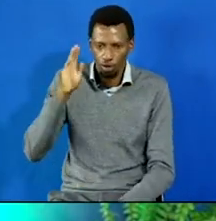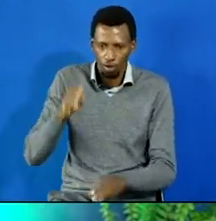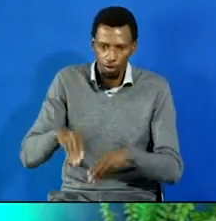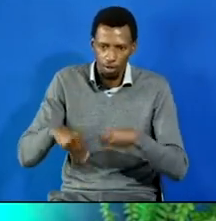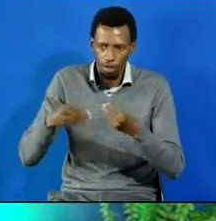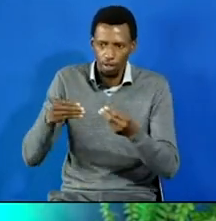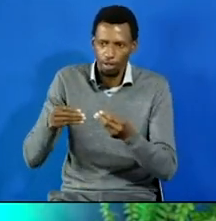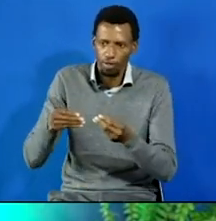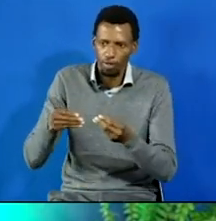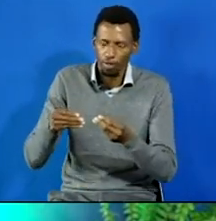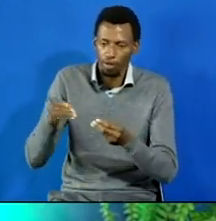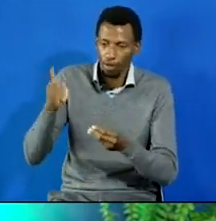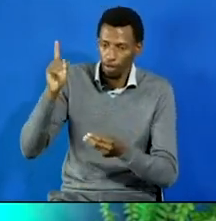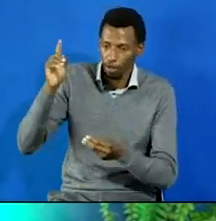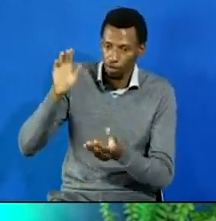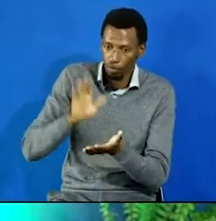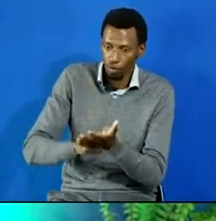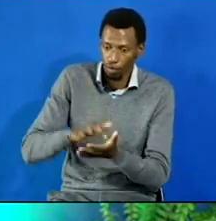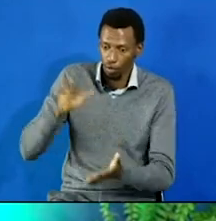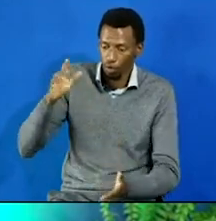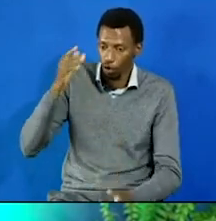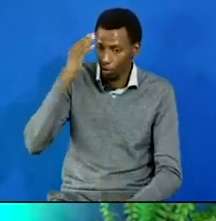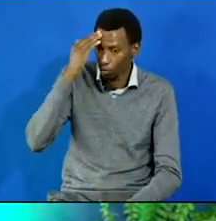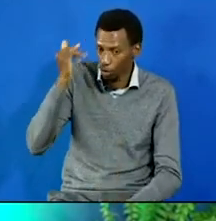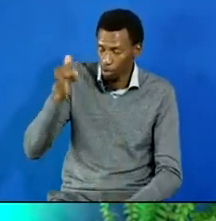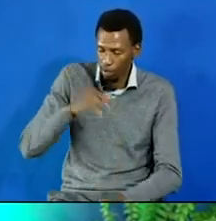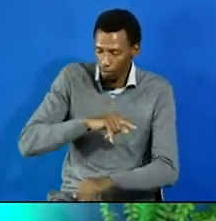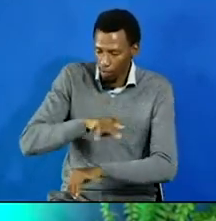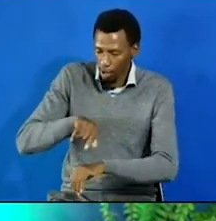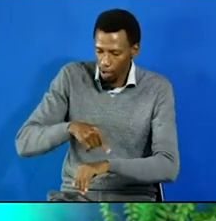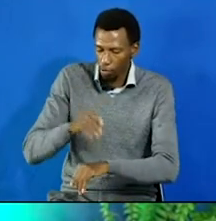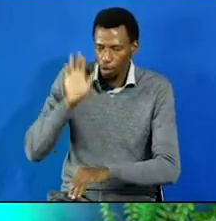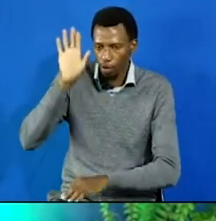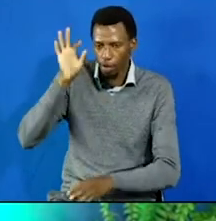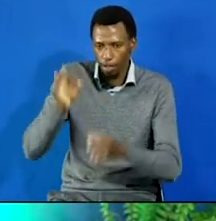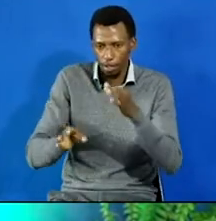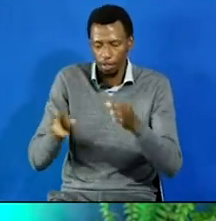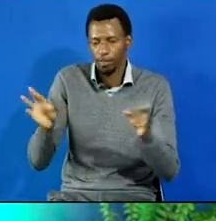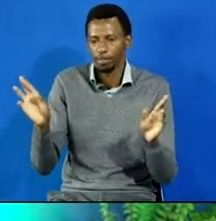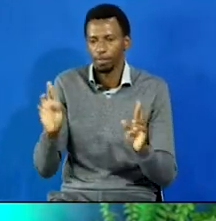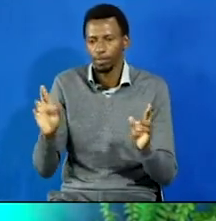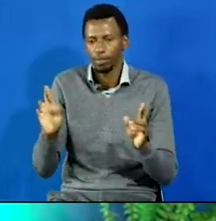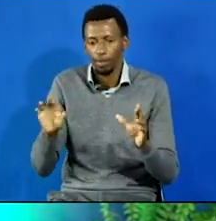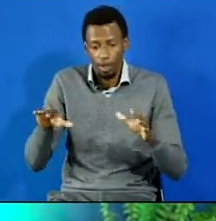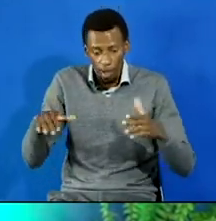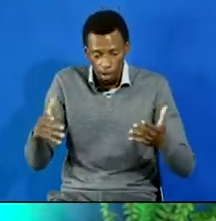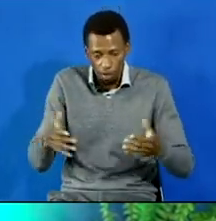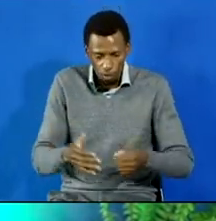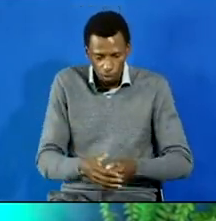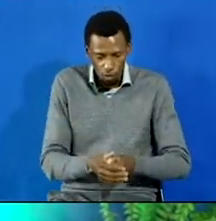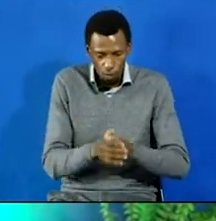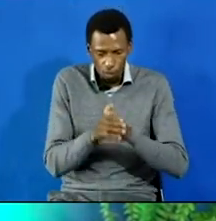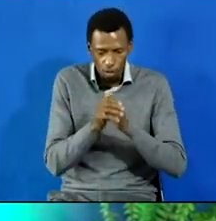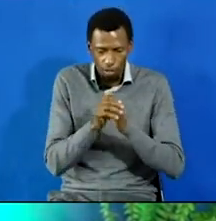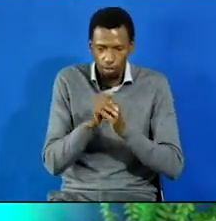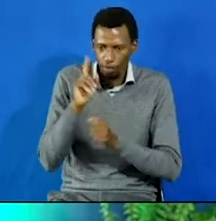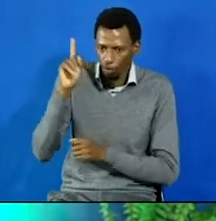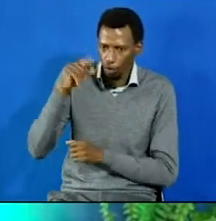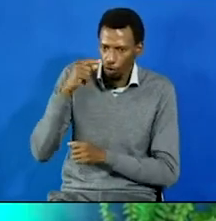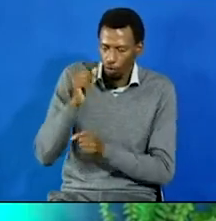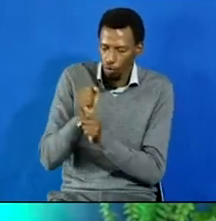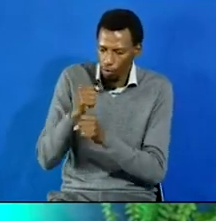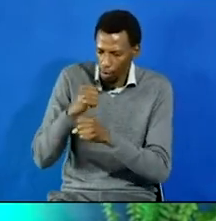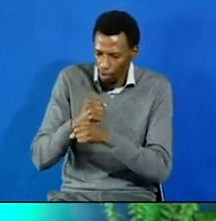because the hour of his judgment has come. By worshiping him who made heaven and earth, the seas and springs of water,